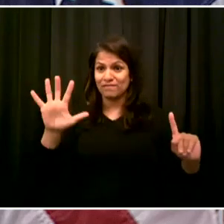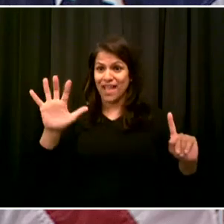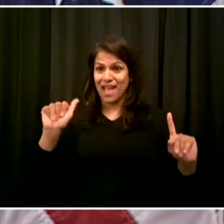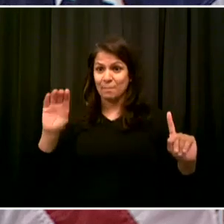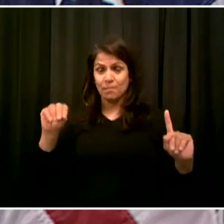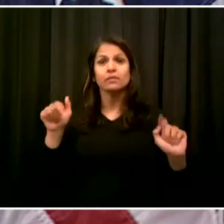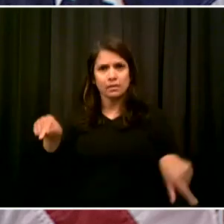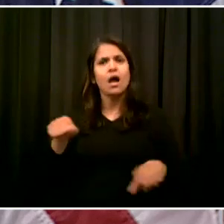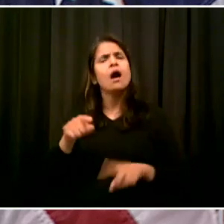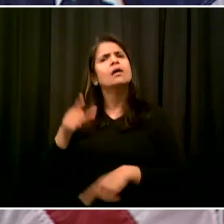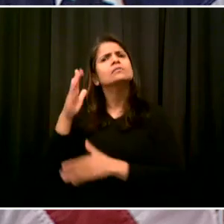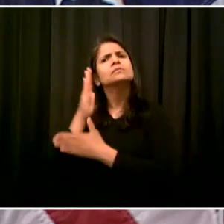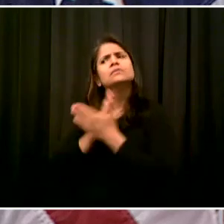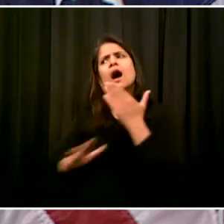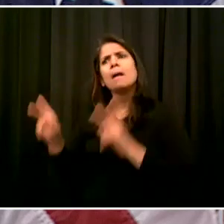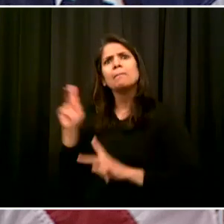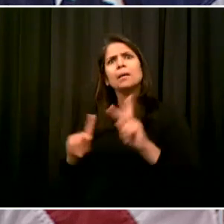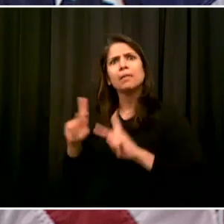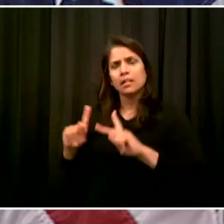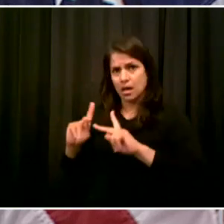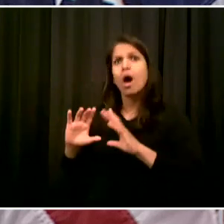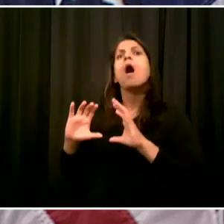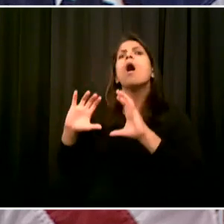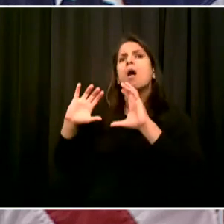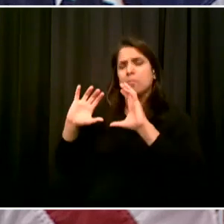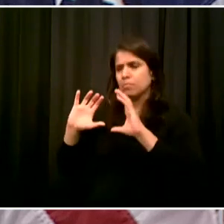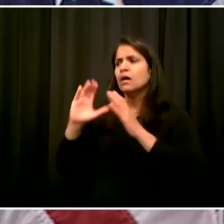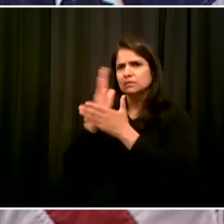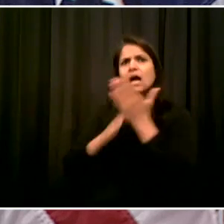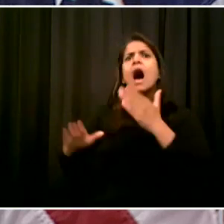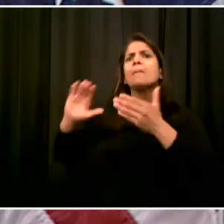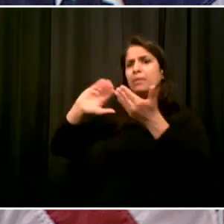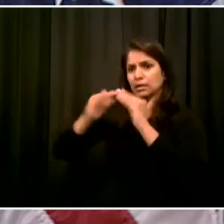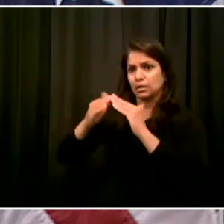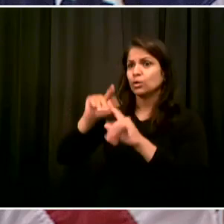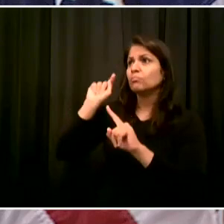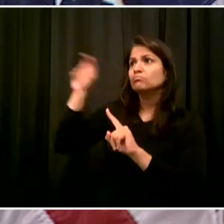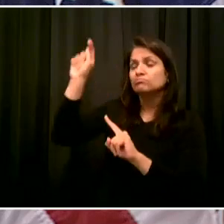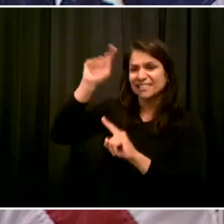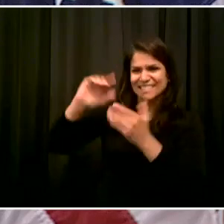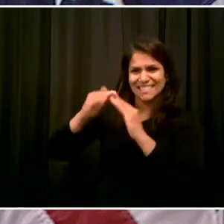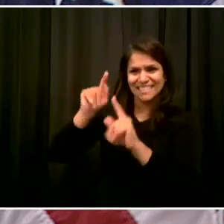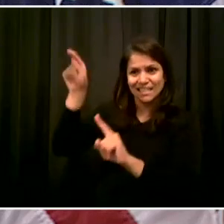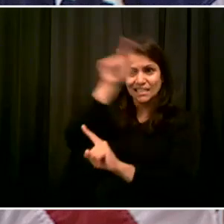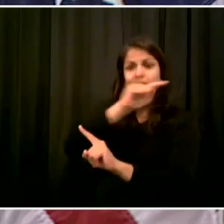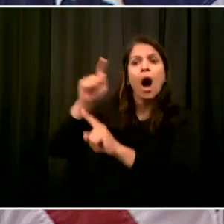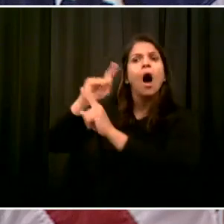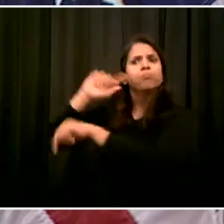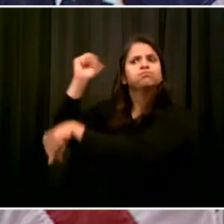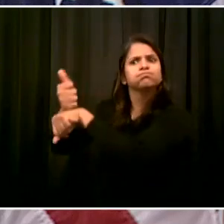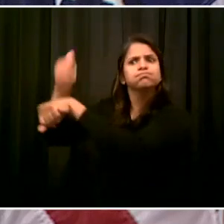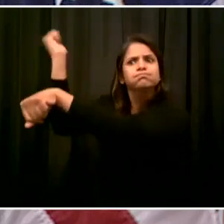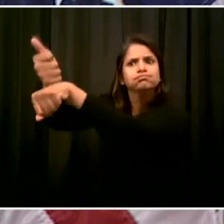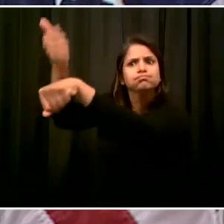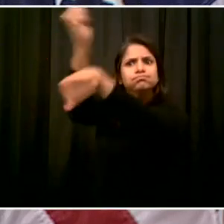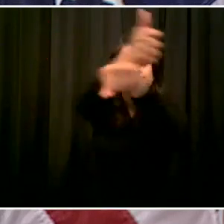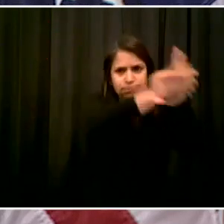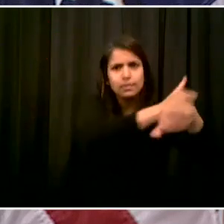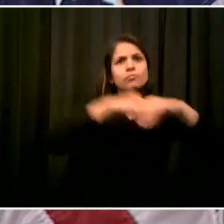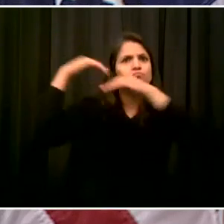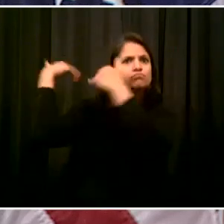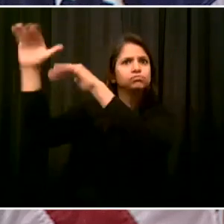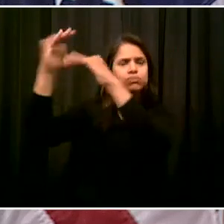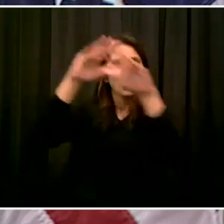And I know we saw the looting and the unrest here. But as you have also said, we are now